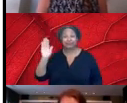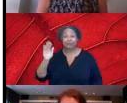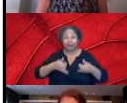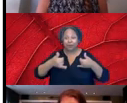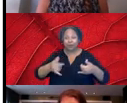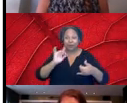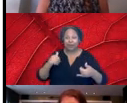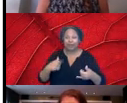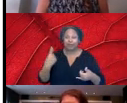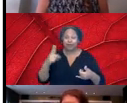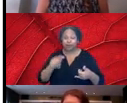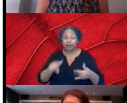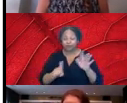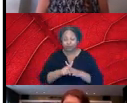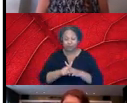here.